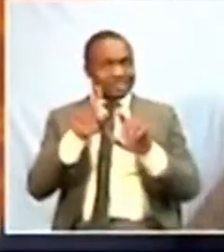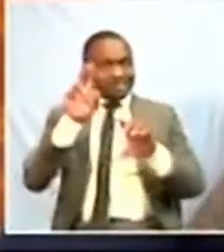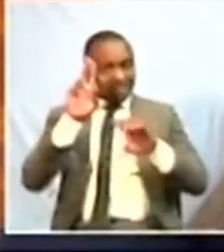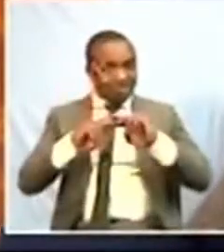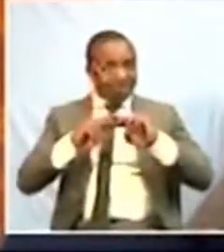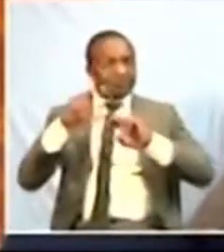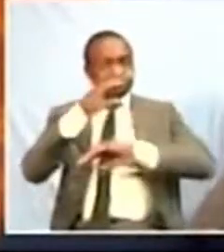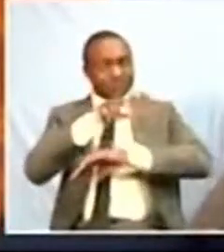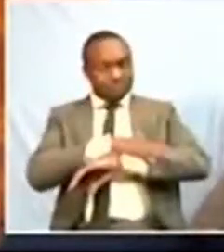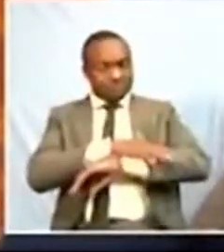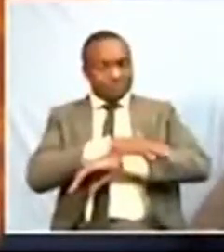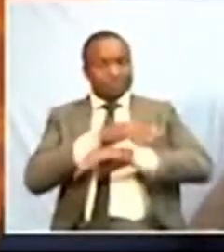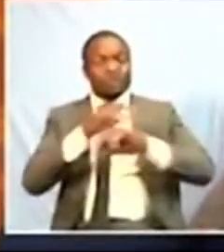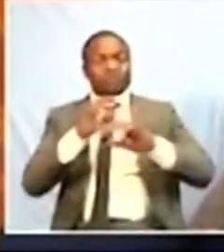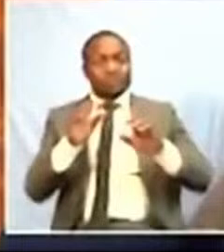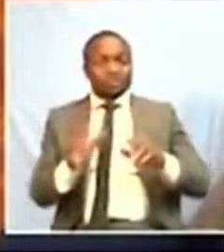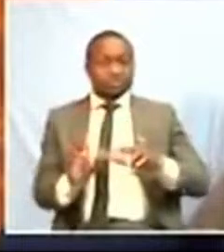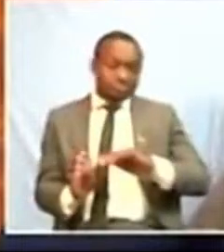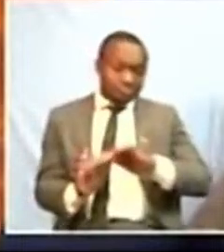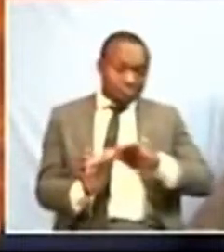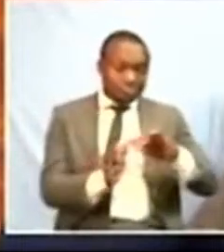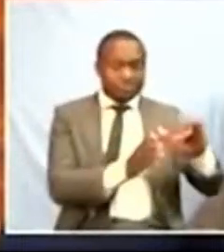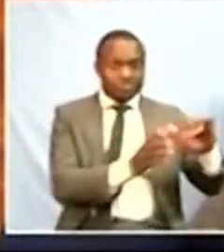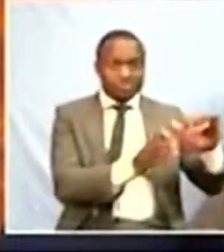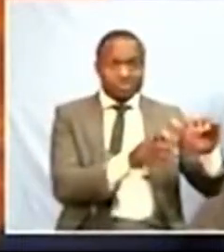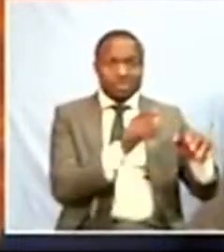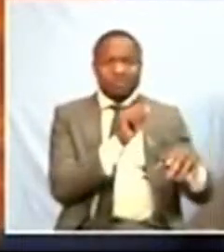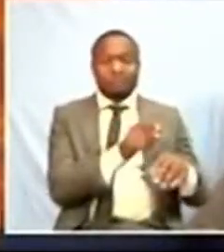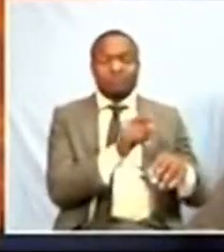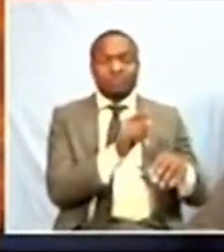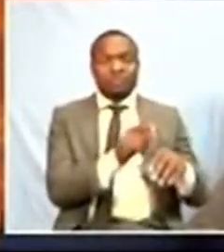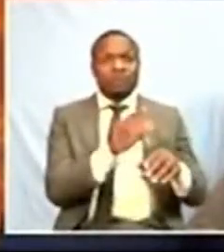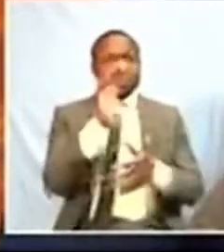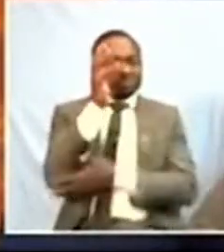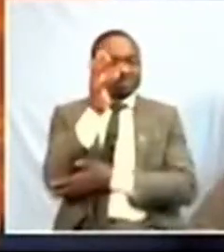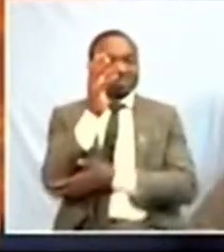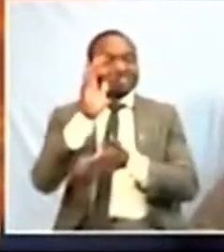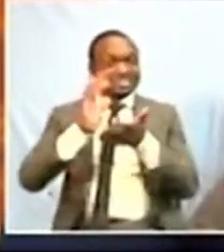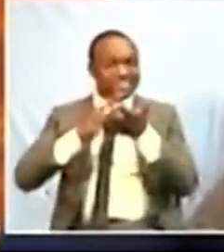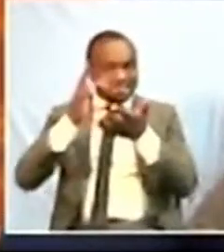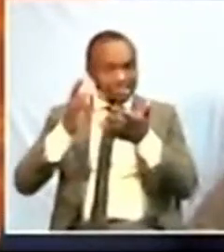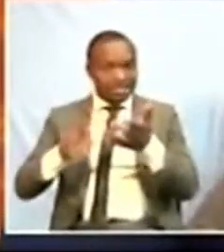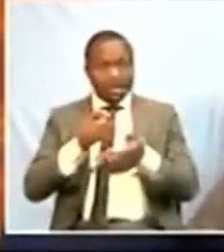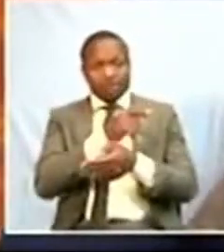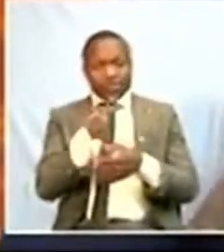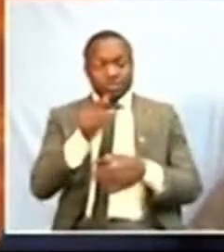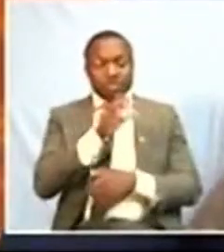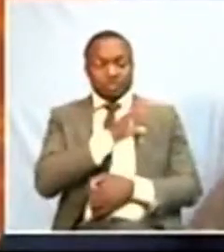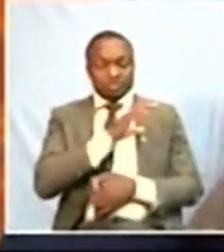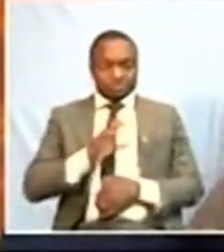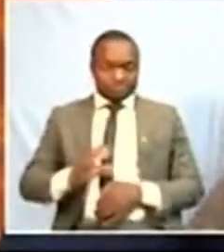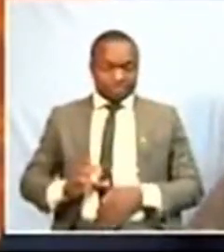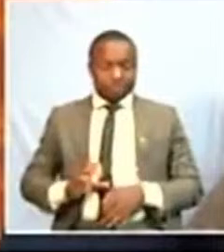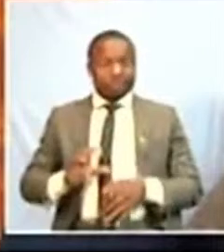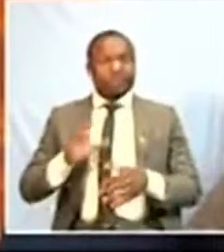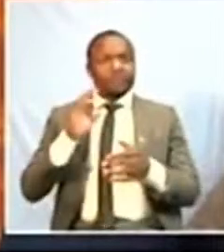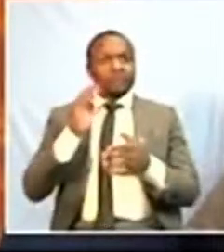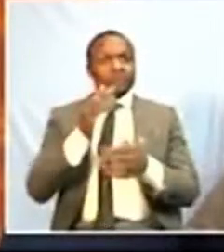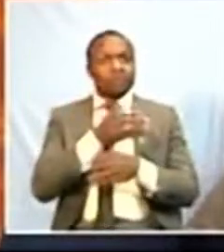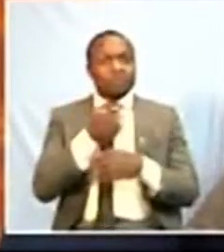to move away from rosewood, which was very expensive, and most of these suppliers were getting them